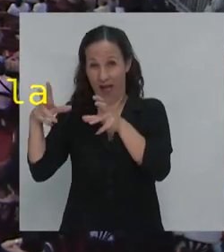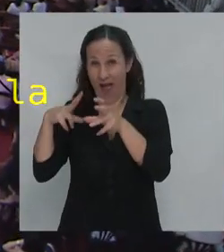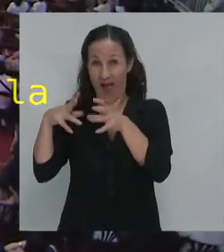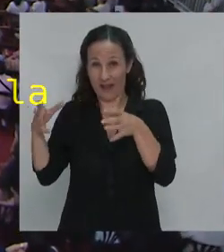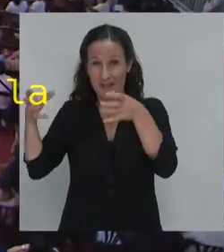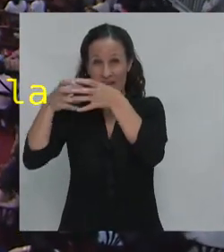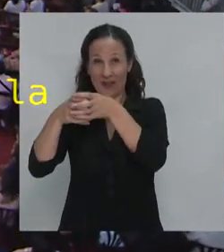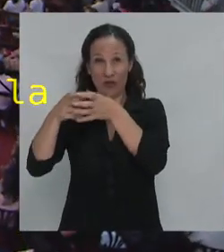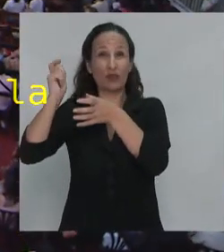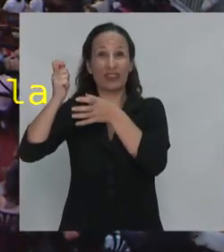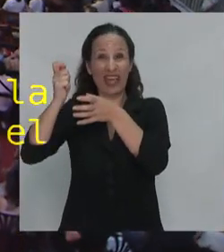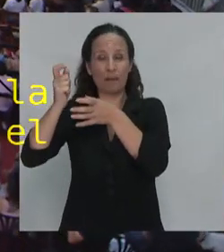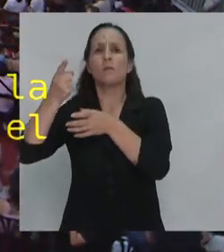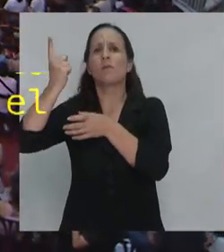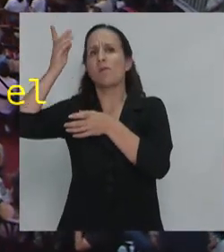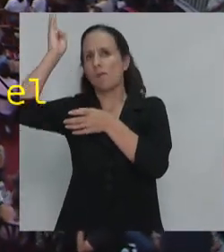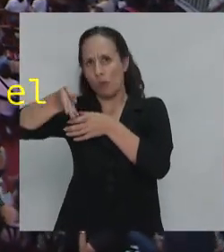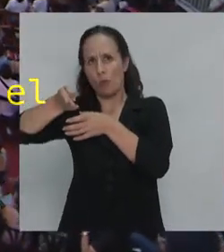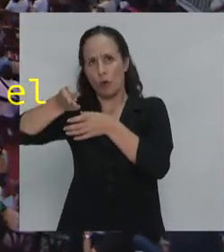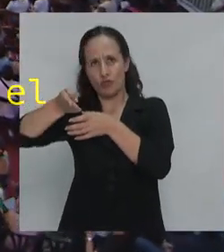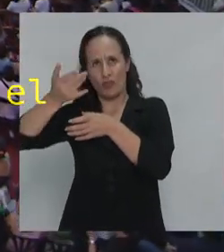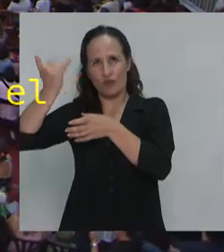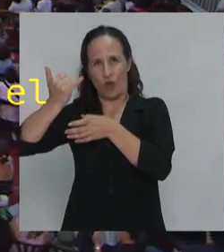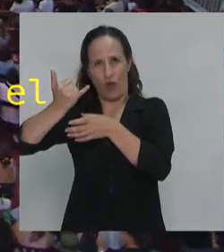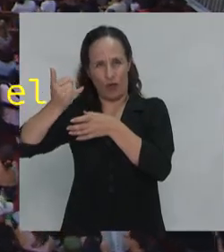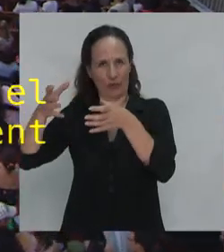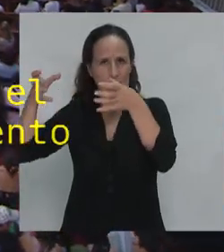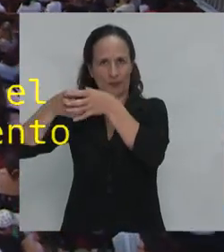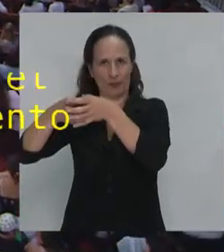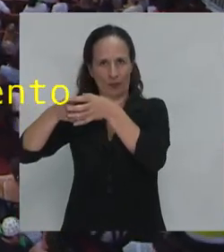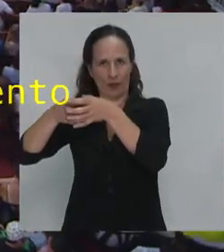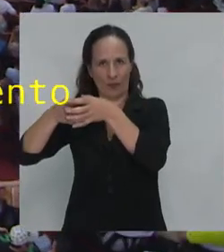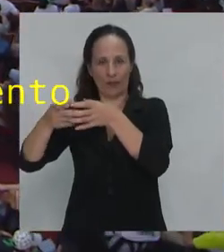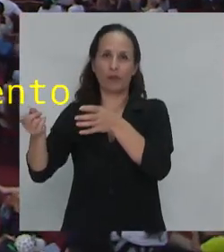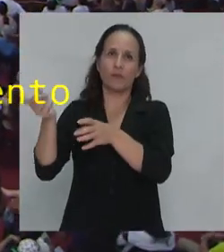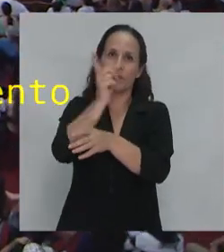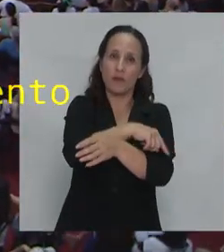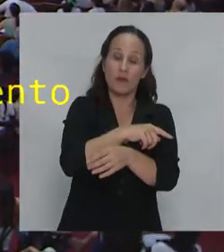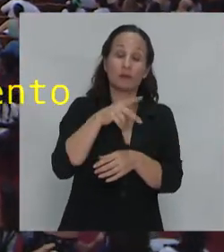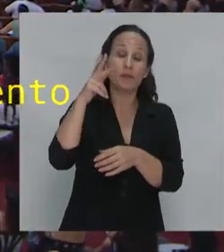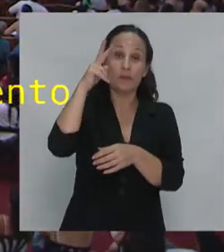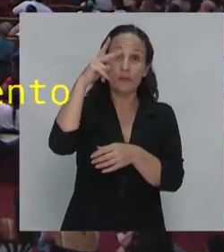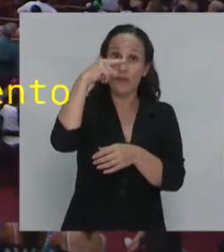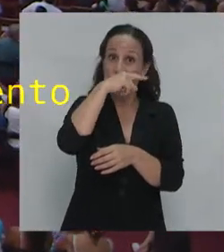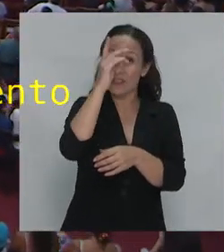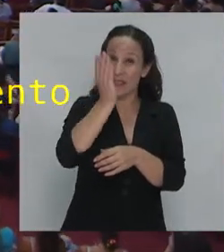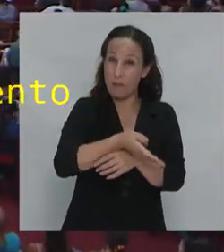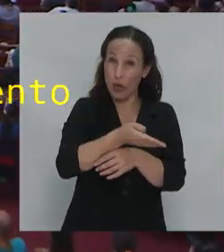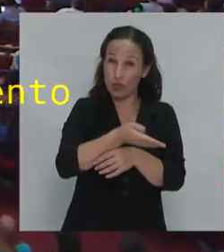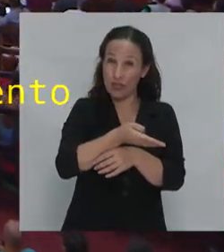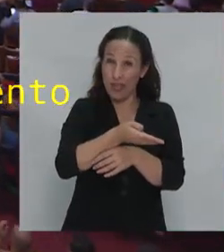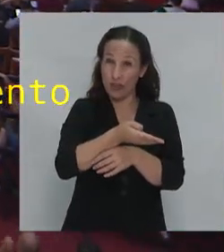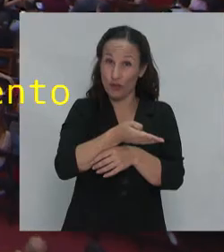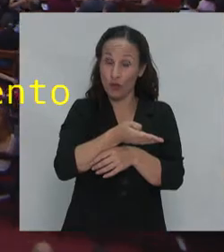the top. 87% of all wealth, one half of humanity went away with